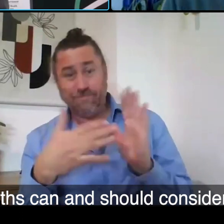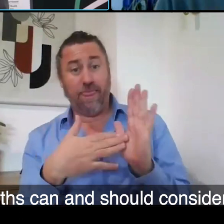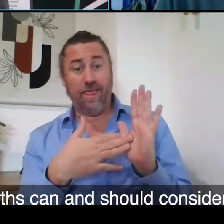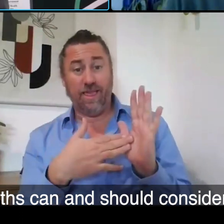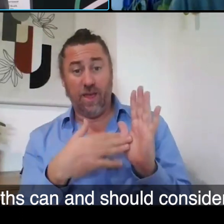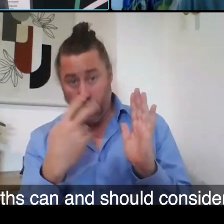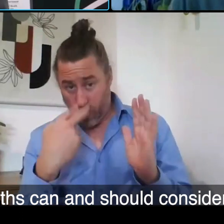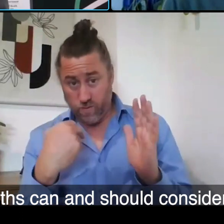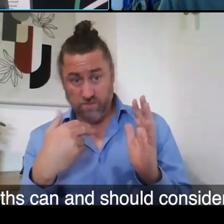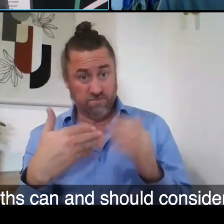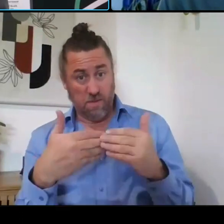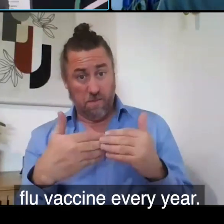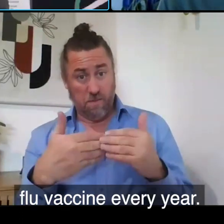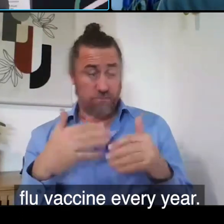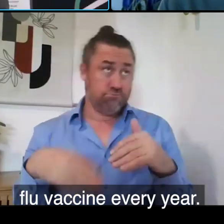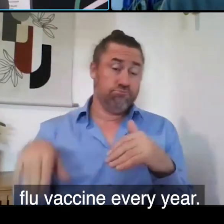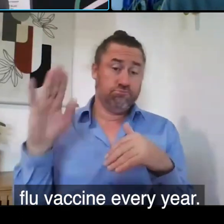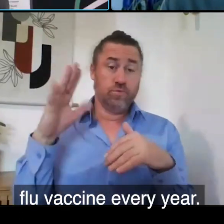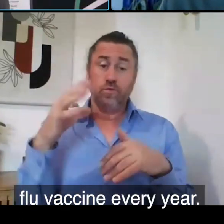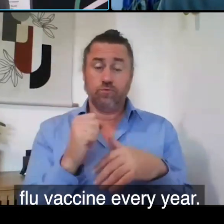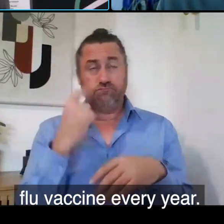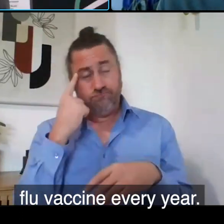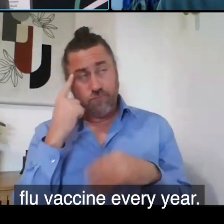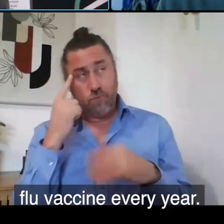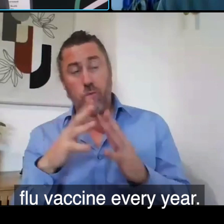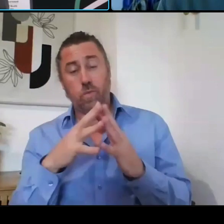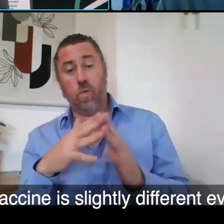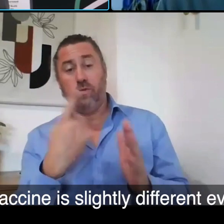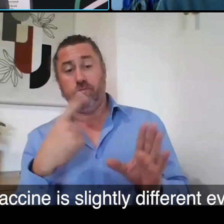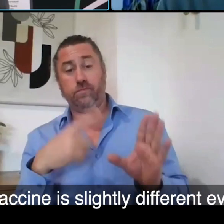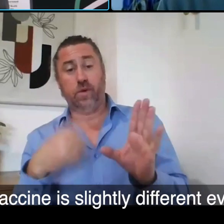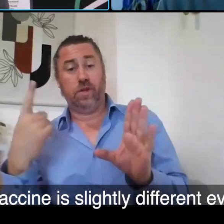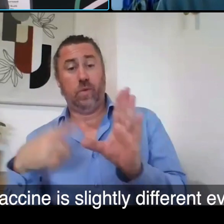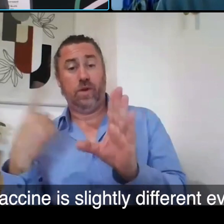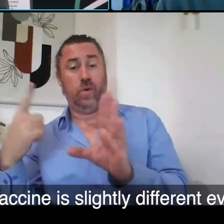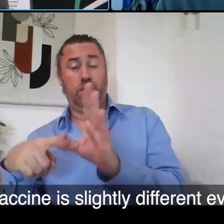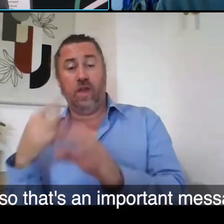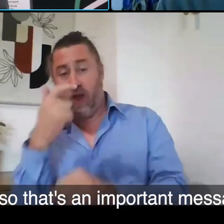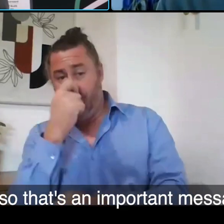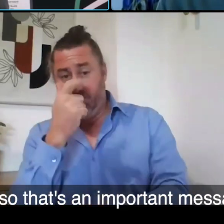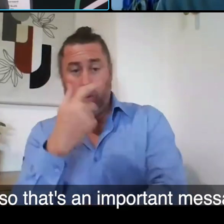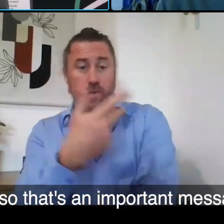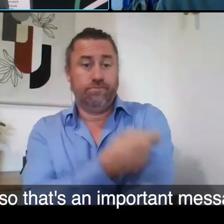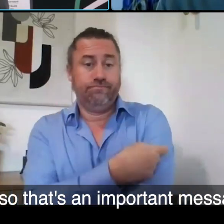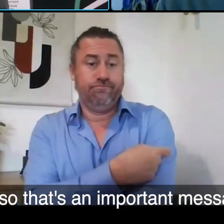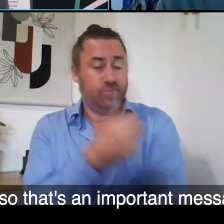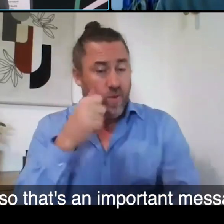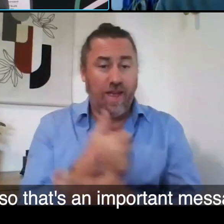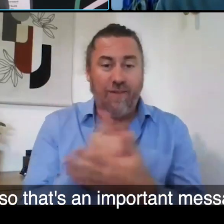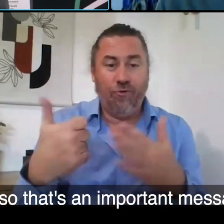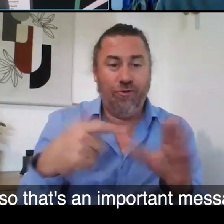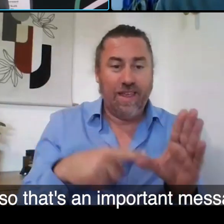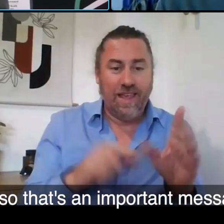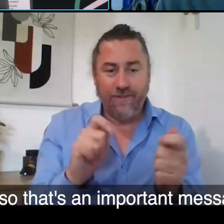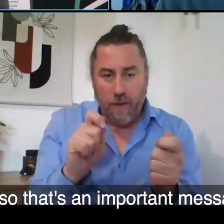and should consider getting a flu vaccine every year. The flu vaccine is slightly different every year, and so that's